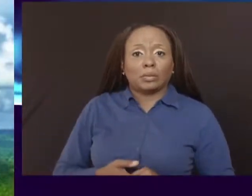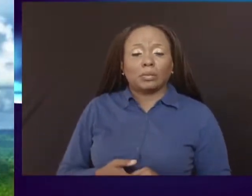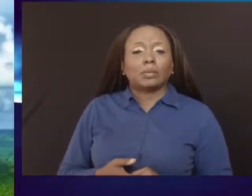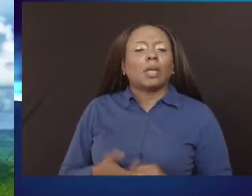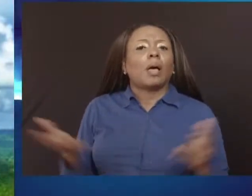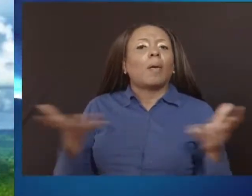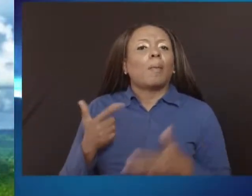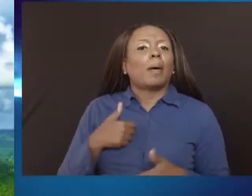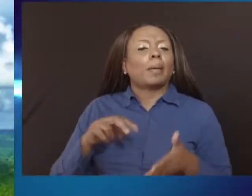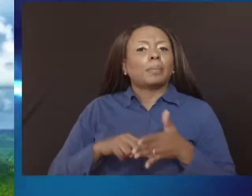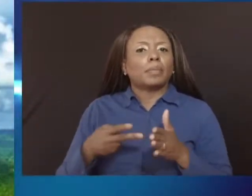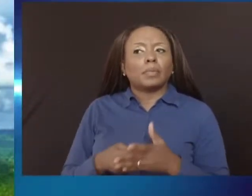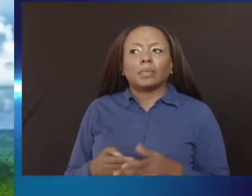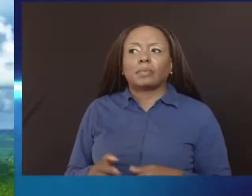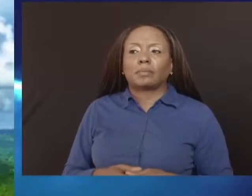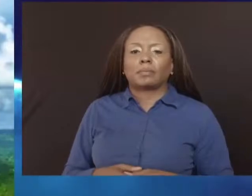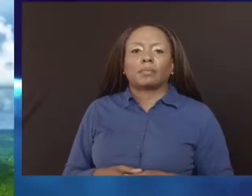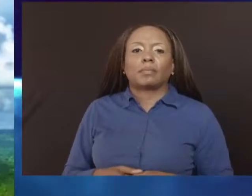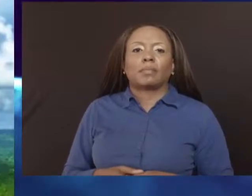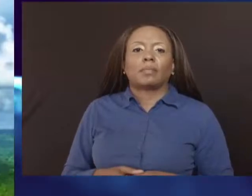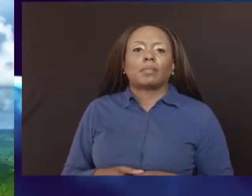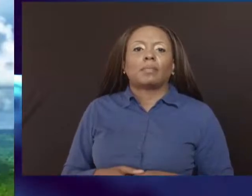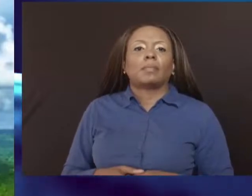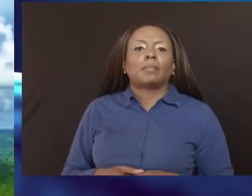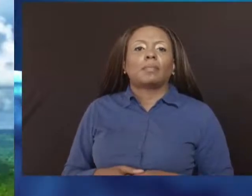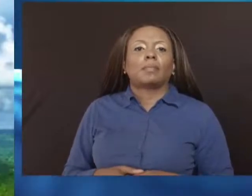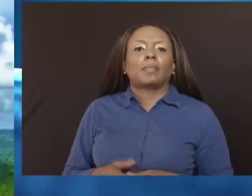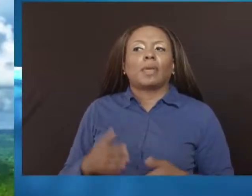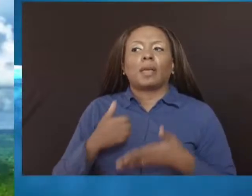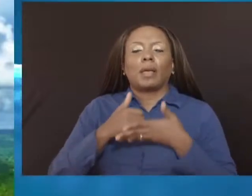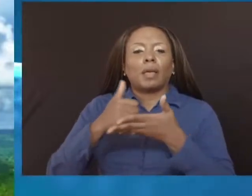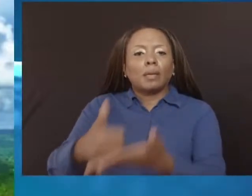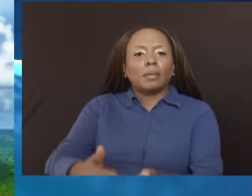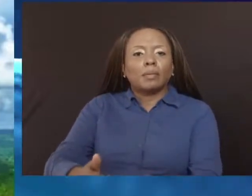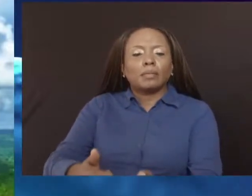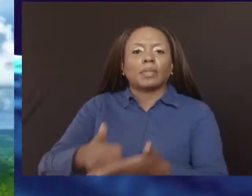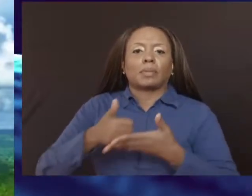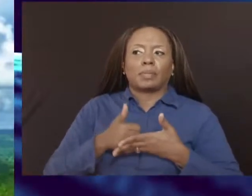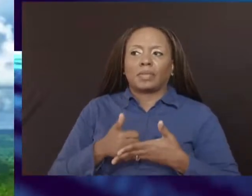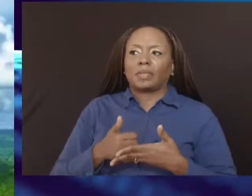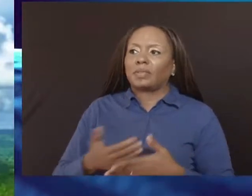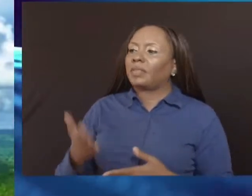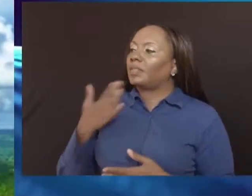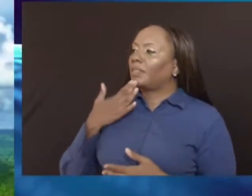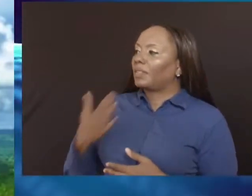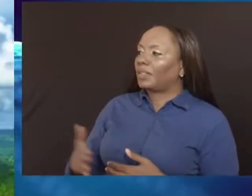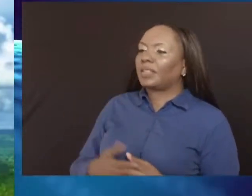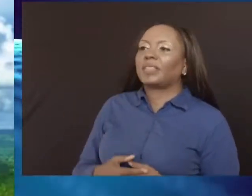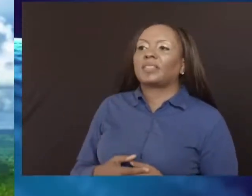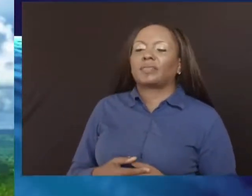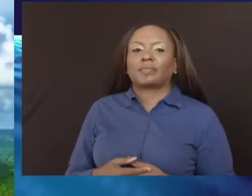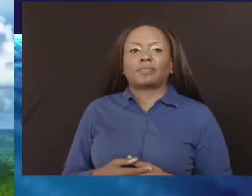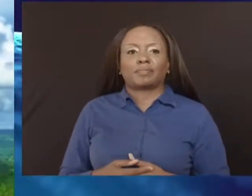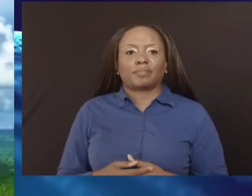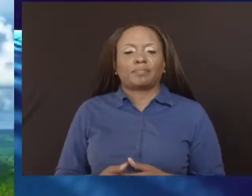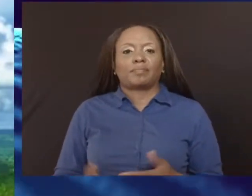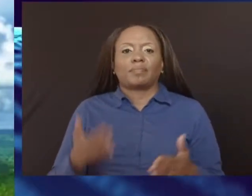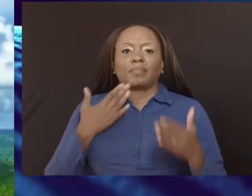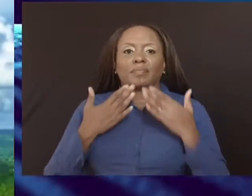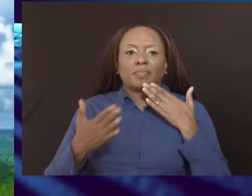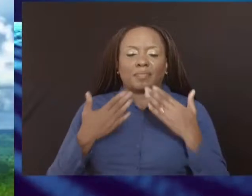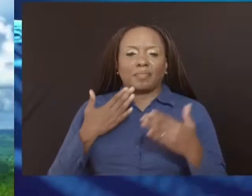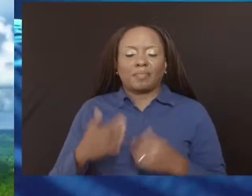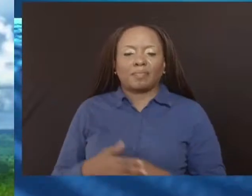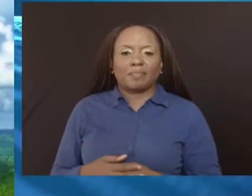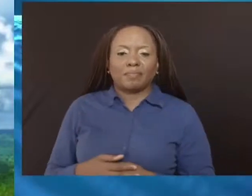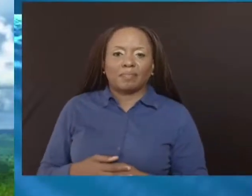asking you to help us to help you early. Thank you very much, Dr. Grandison, and we certainly are going to come